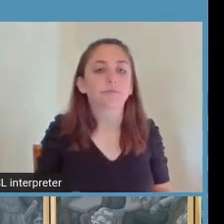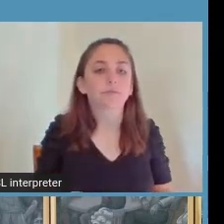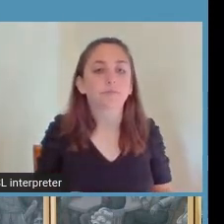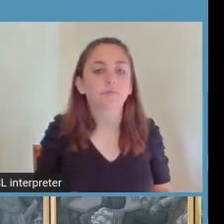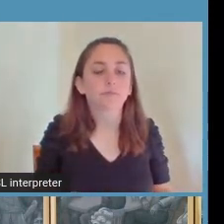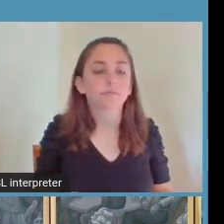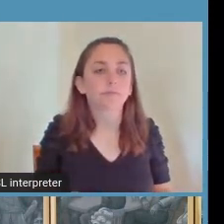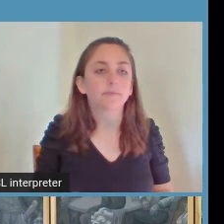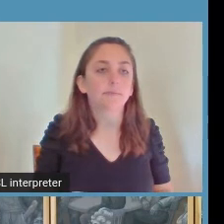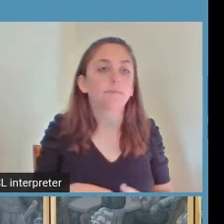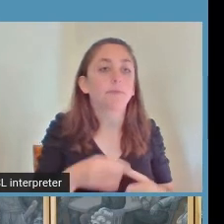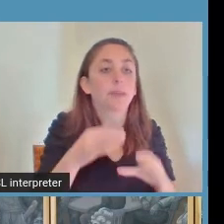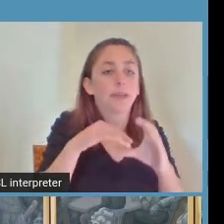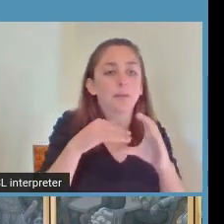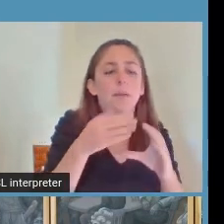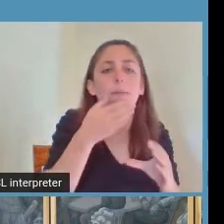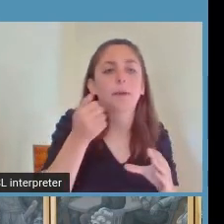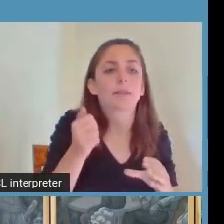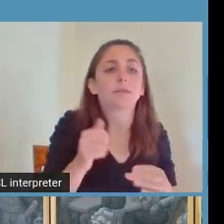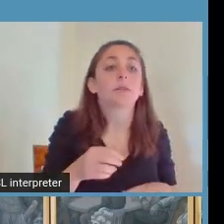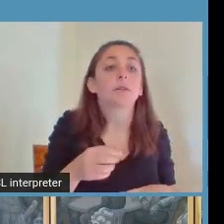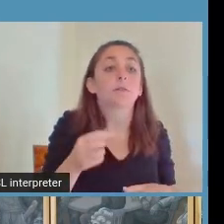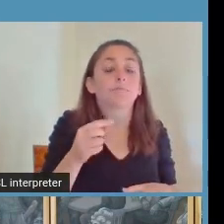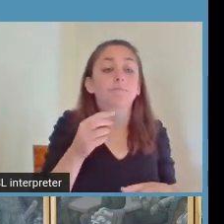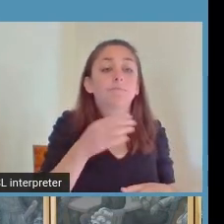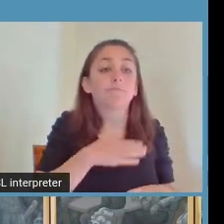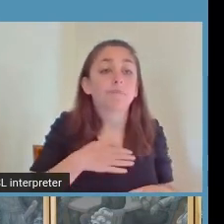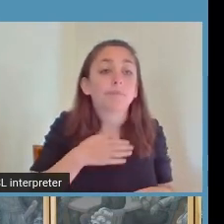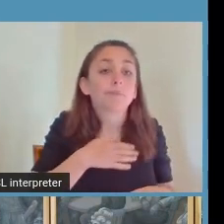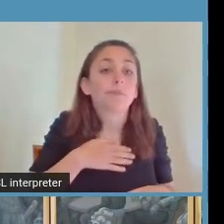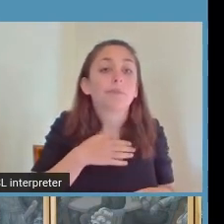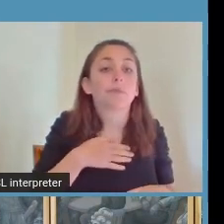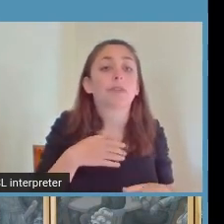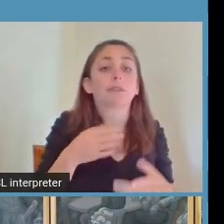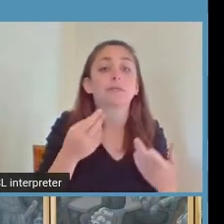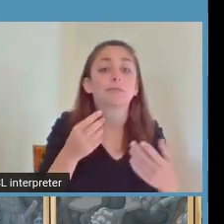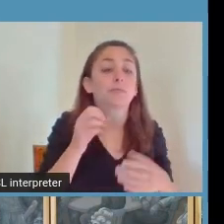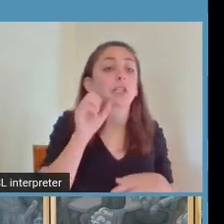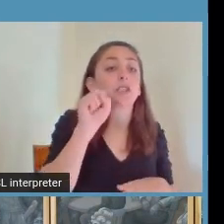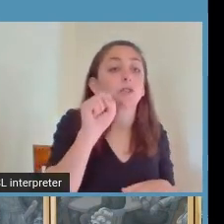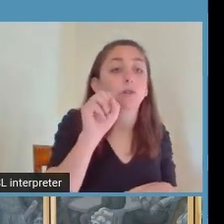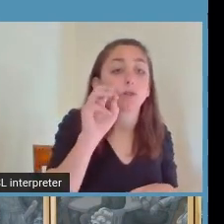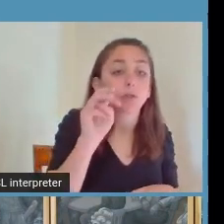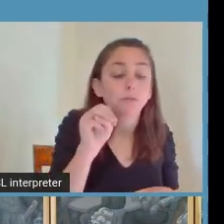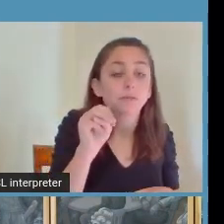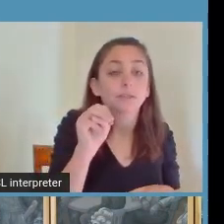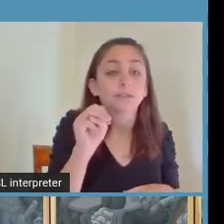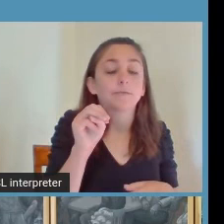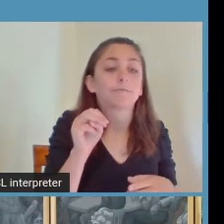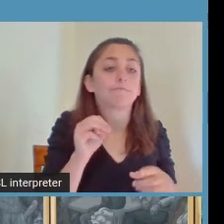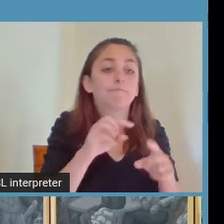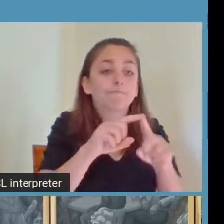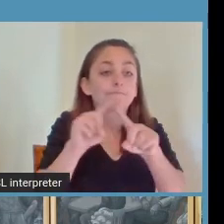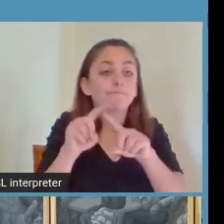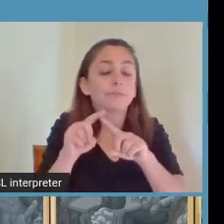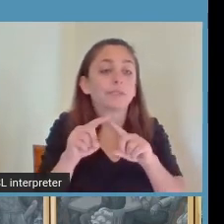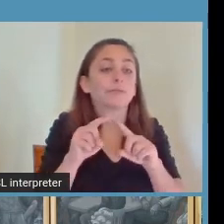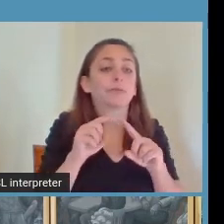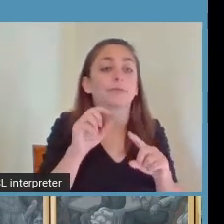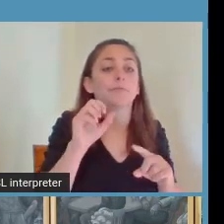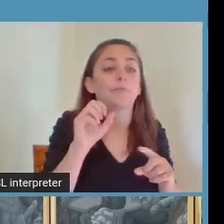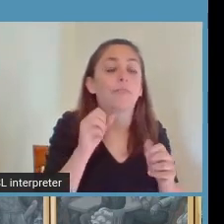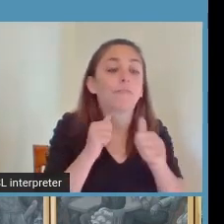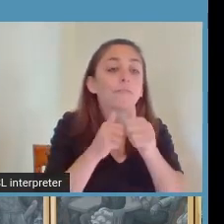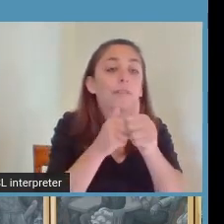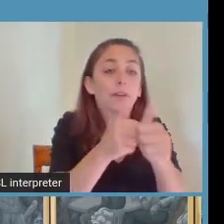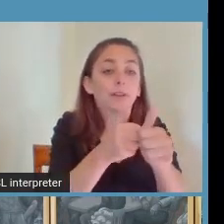And please check out the Vermont Historical Society. There's all of our social media pieces. And I also want to mention again that the website for our podcast, because